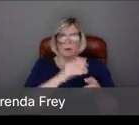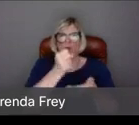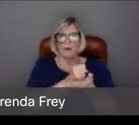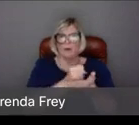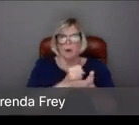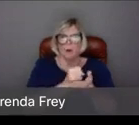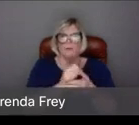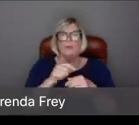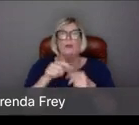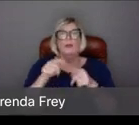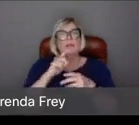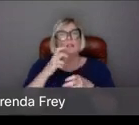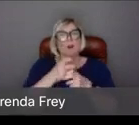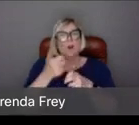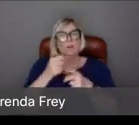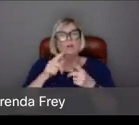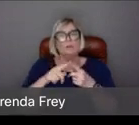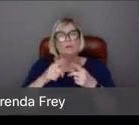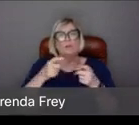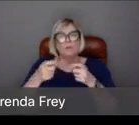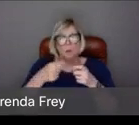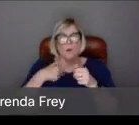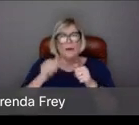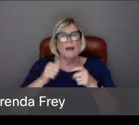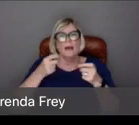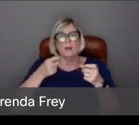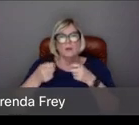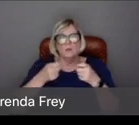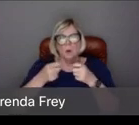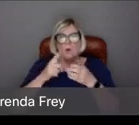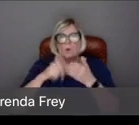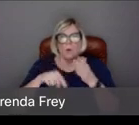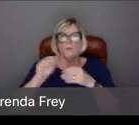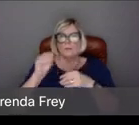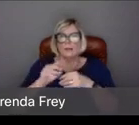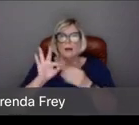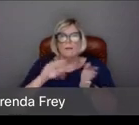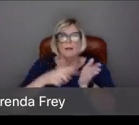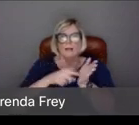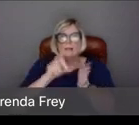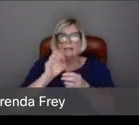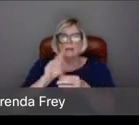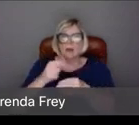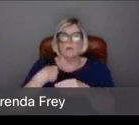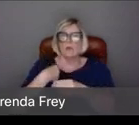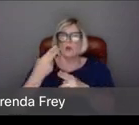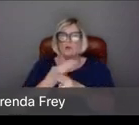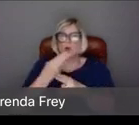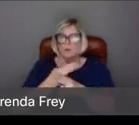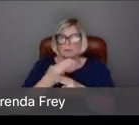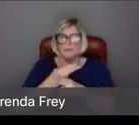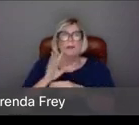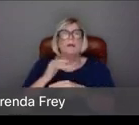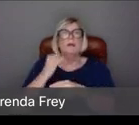control, but we still can control this. We can control what percentage of debt we're using by, if